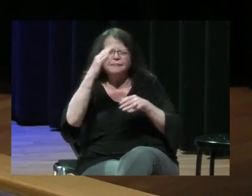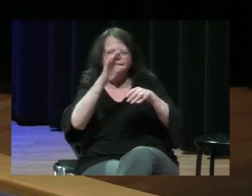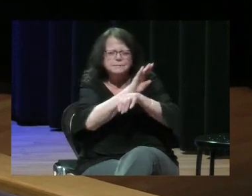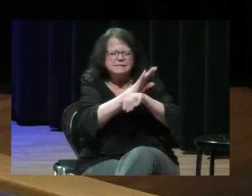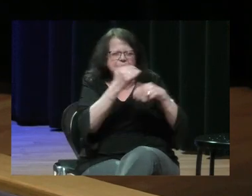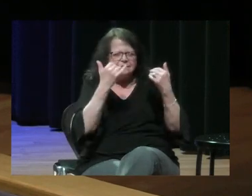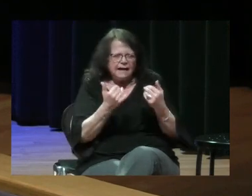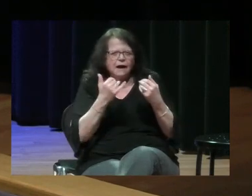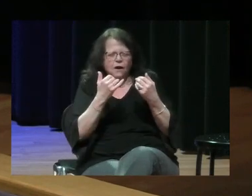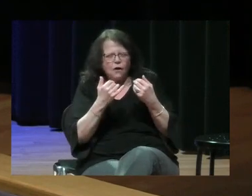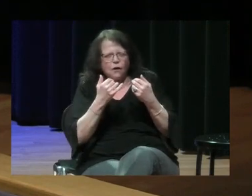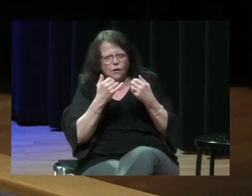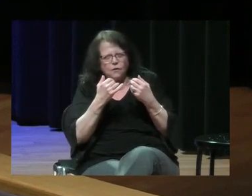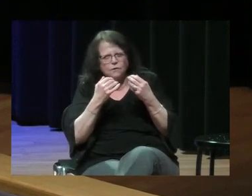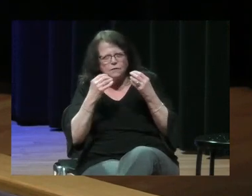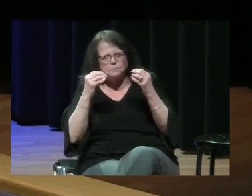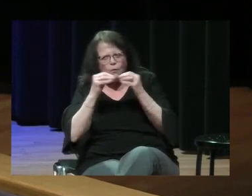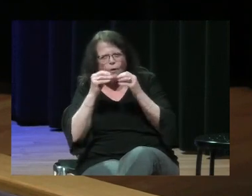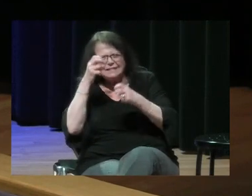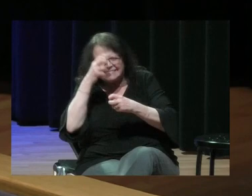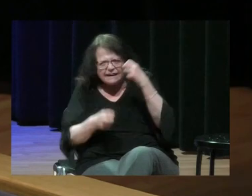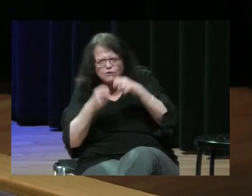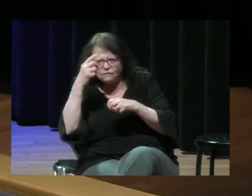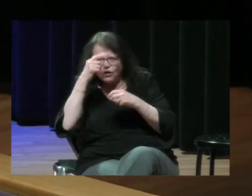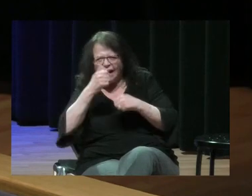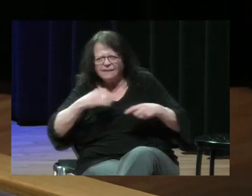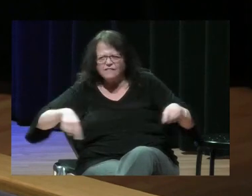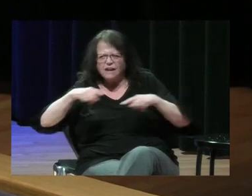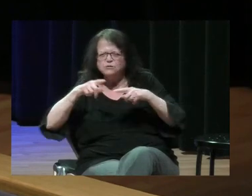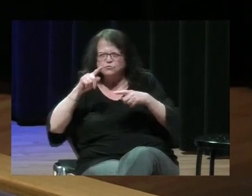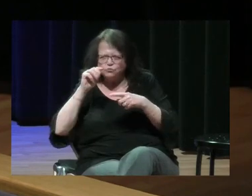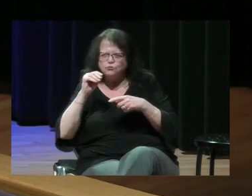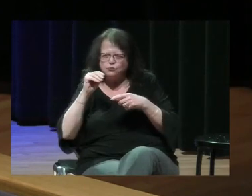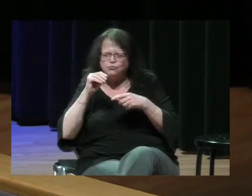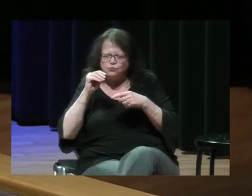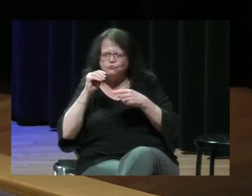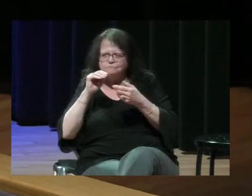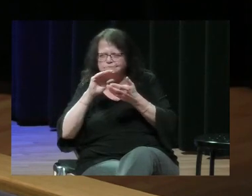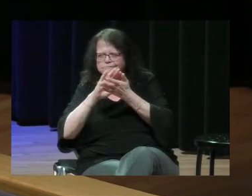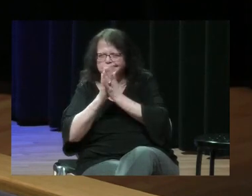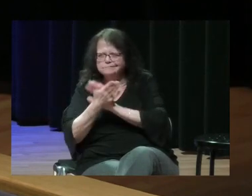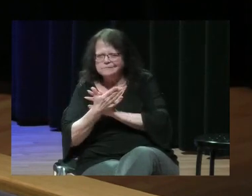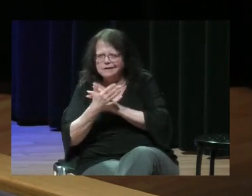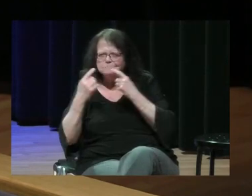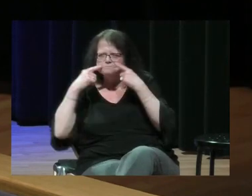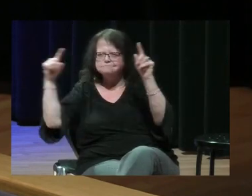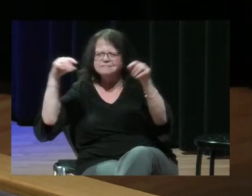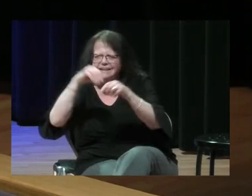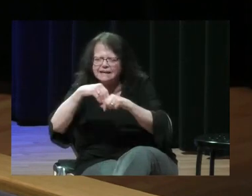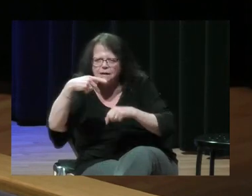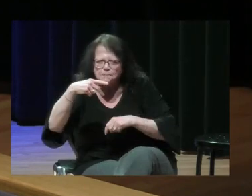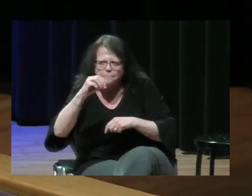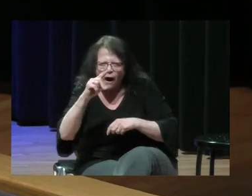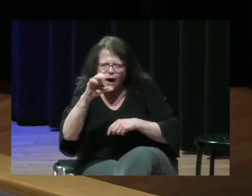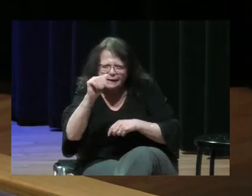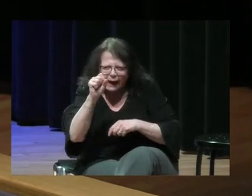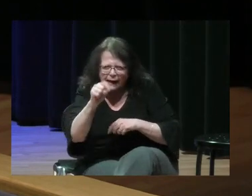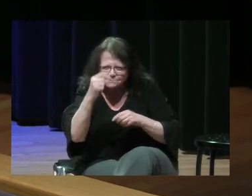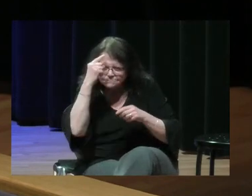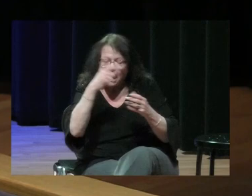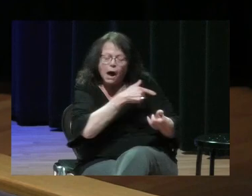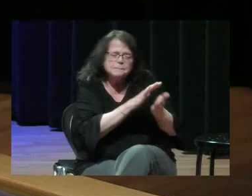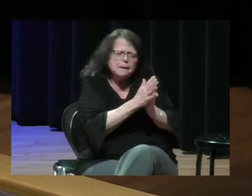for us to make it as an independent podcast. Like it's just become more professionalized, which is good in a